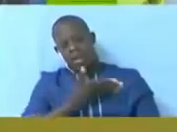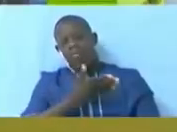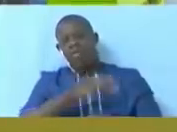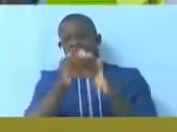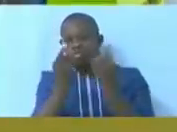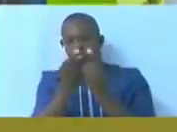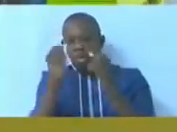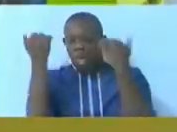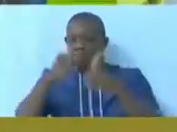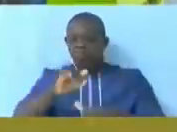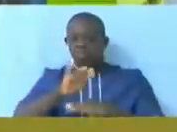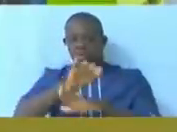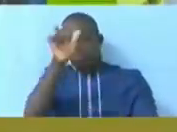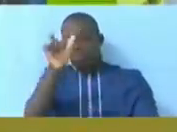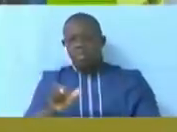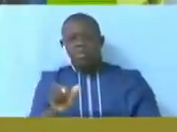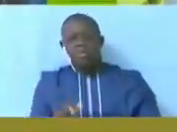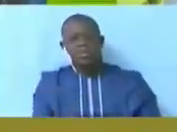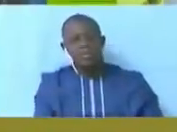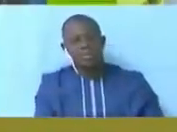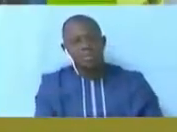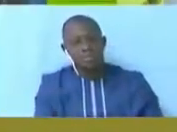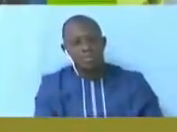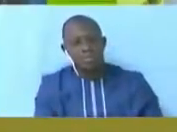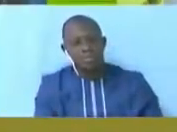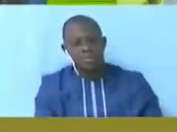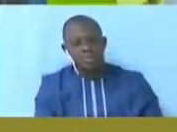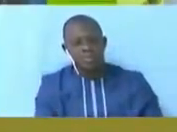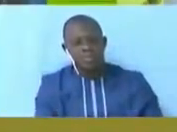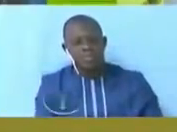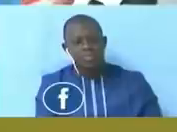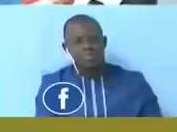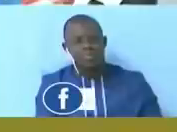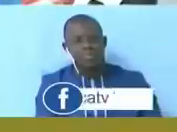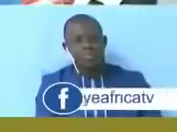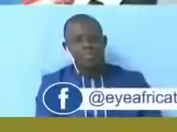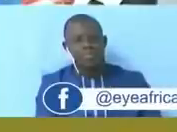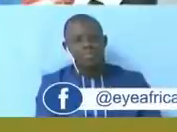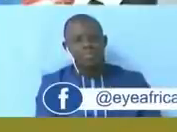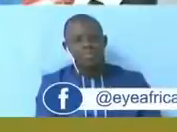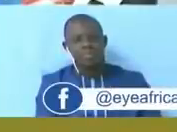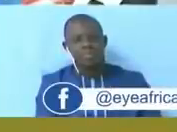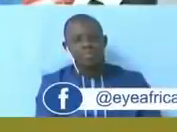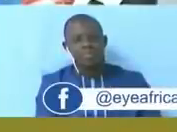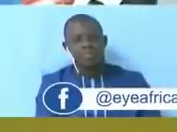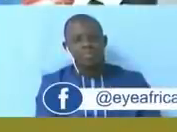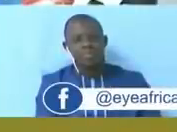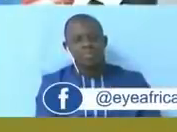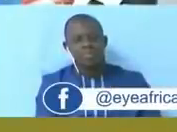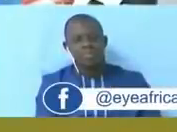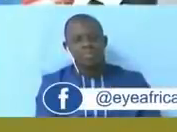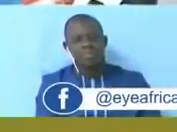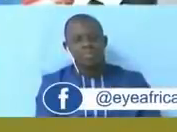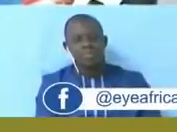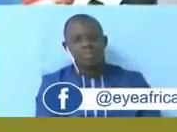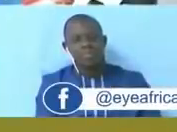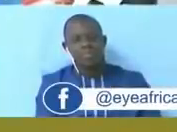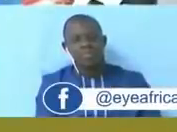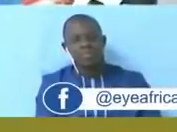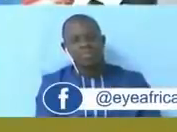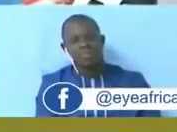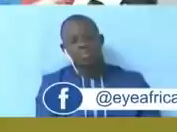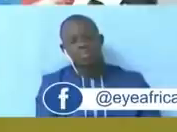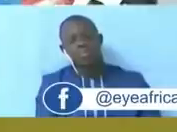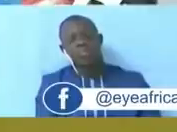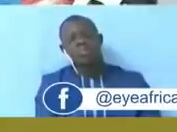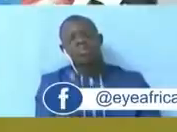Iko inara na tu miro deng atafang kangu kungoda. Did this kind of thing ever happen before to a magistrate where they were arrested,